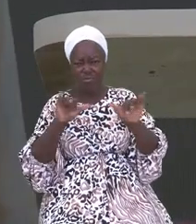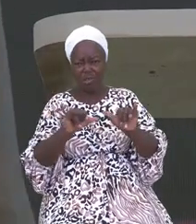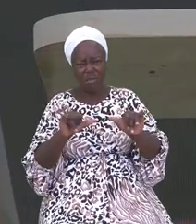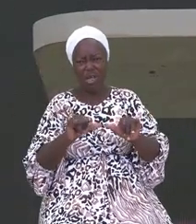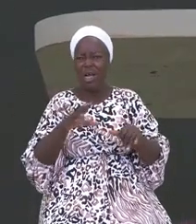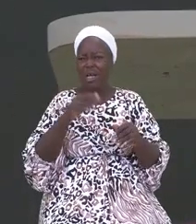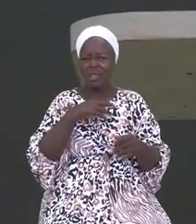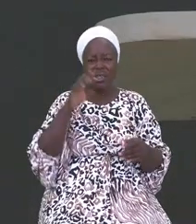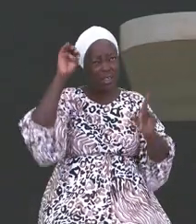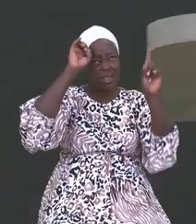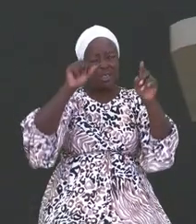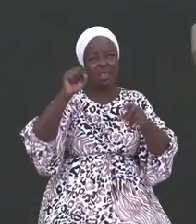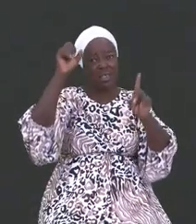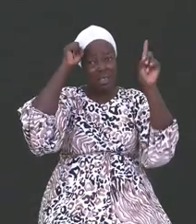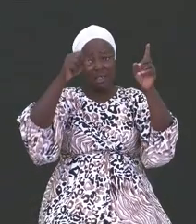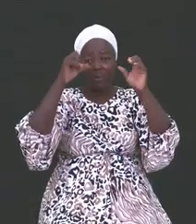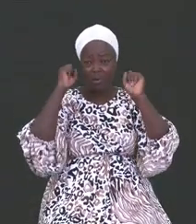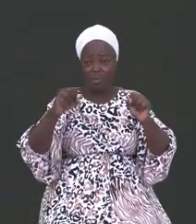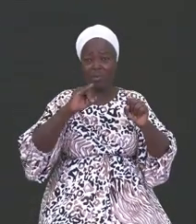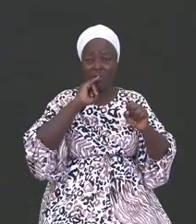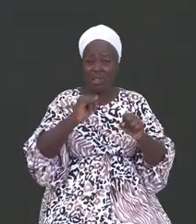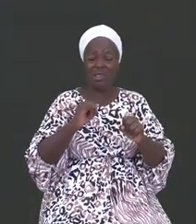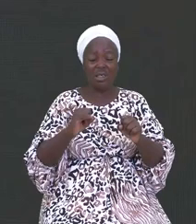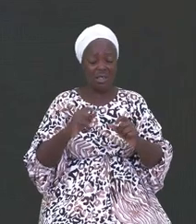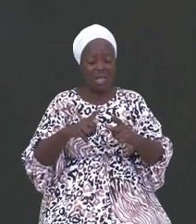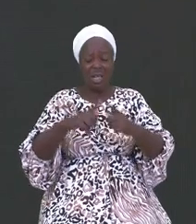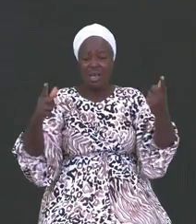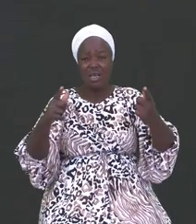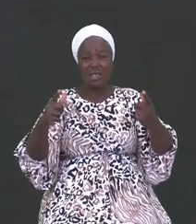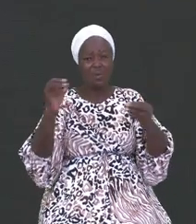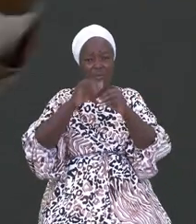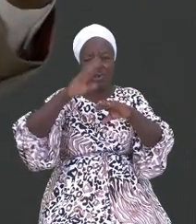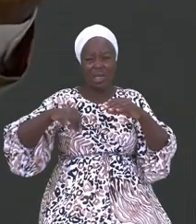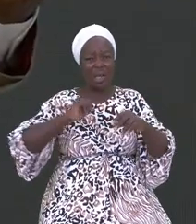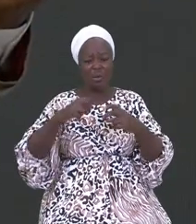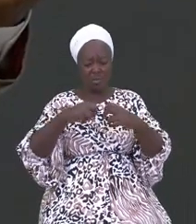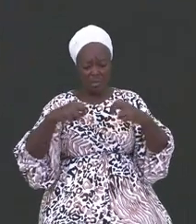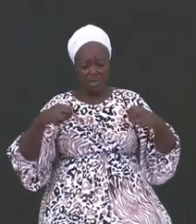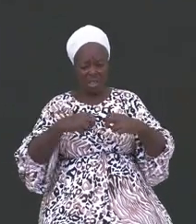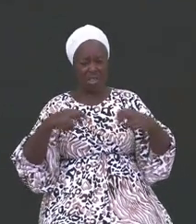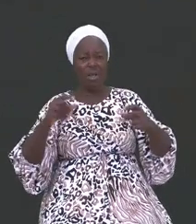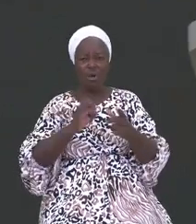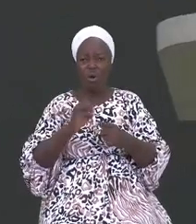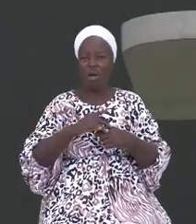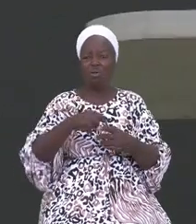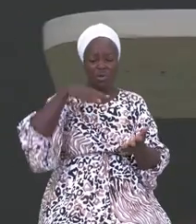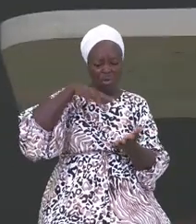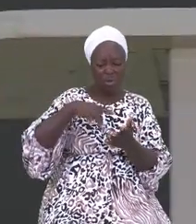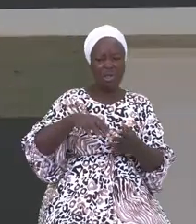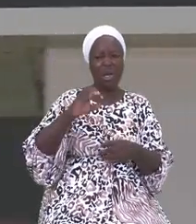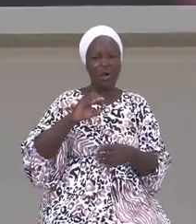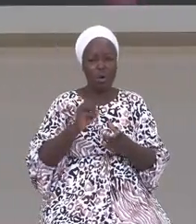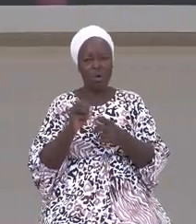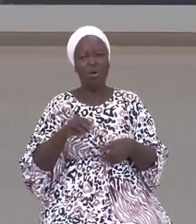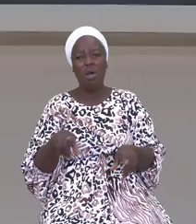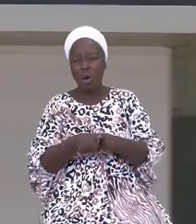great beyond our analysis, our studies, and our understanding. And